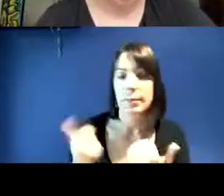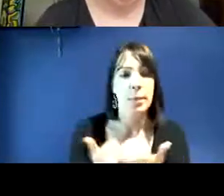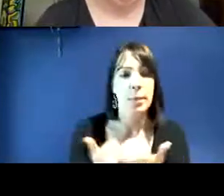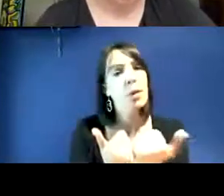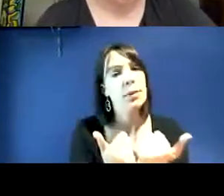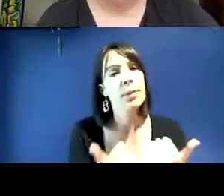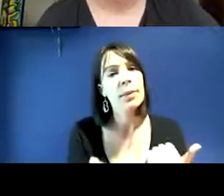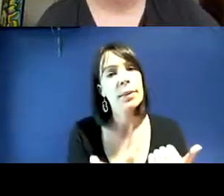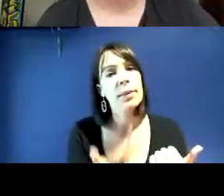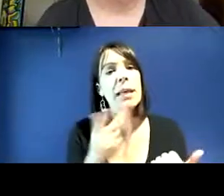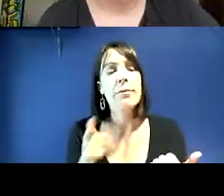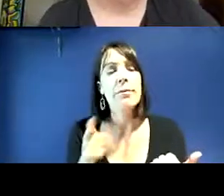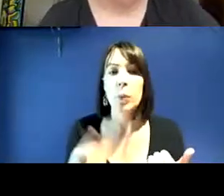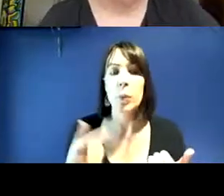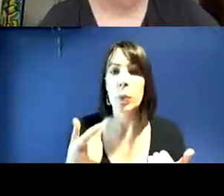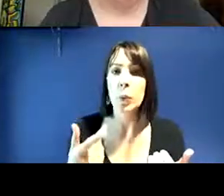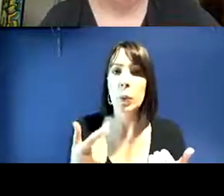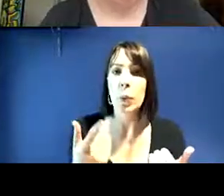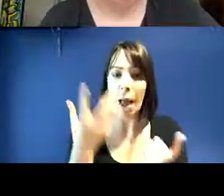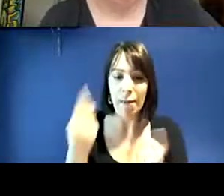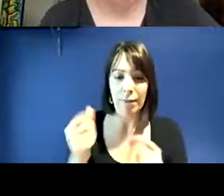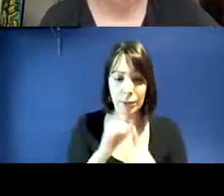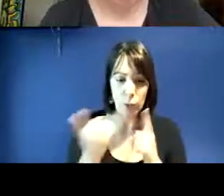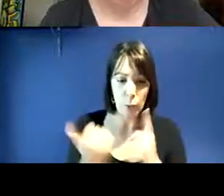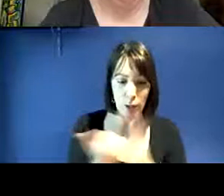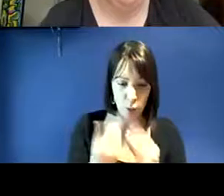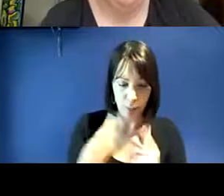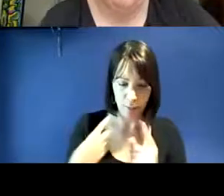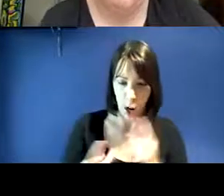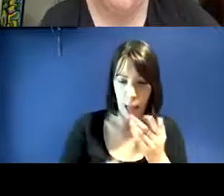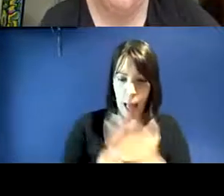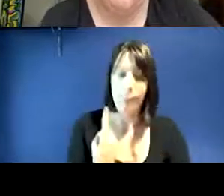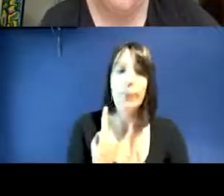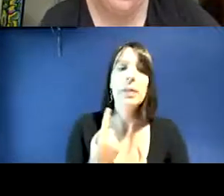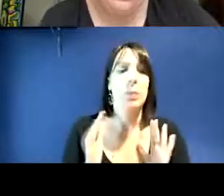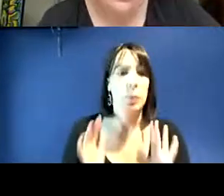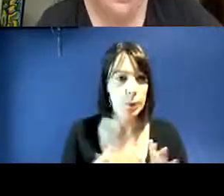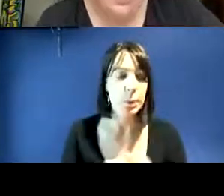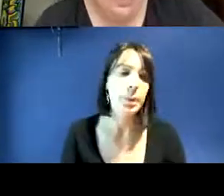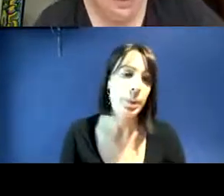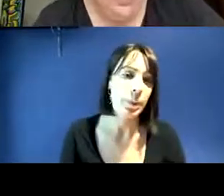violence or if this session today raises any issues for you.